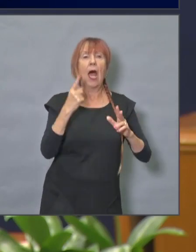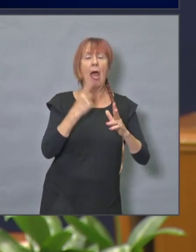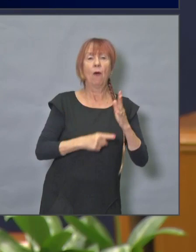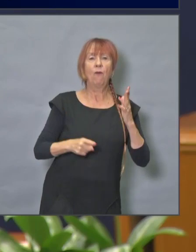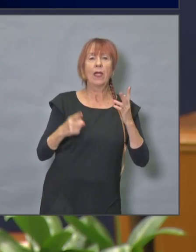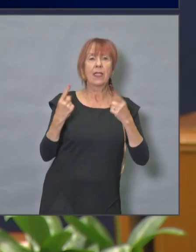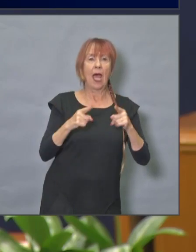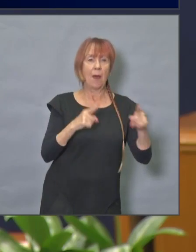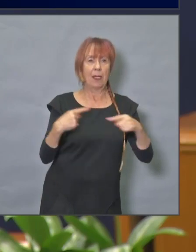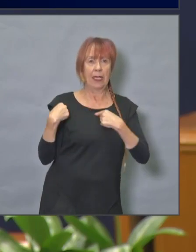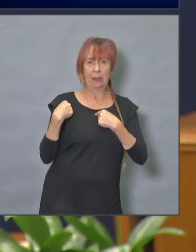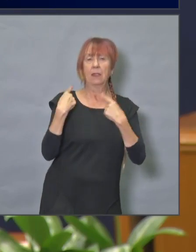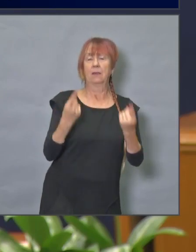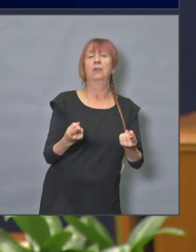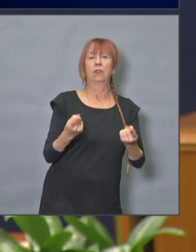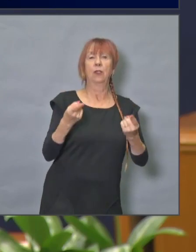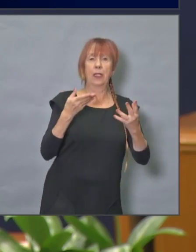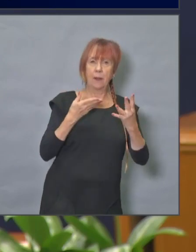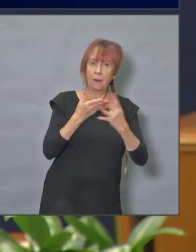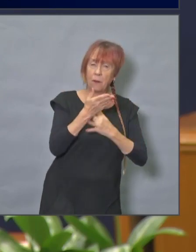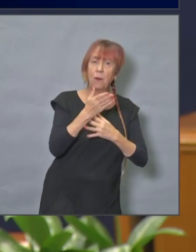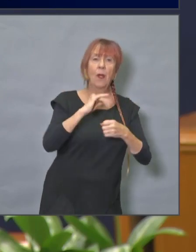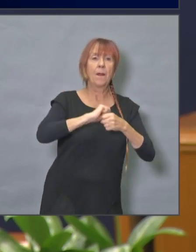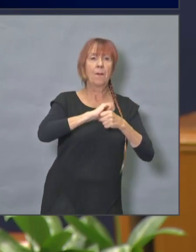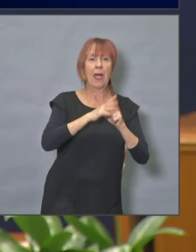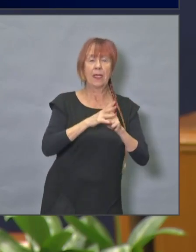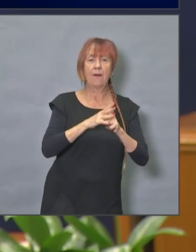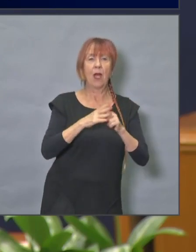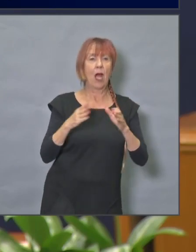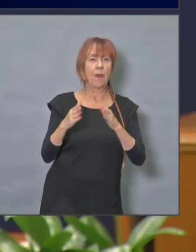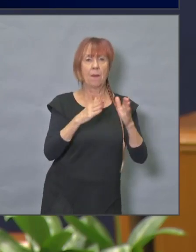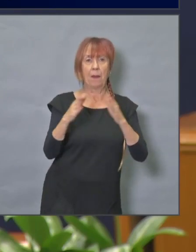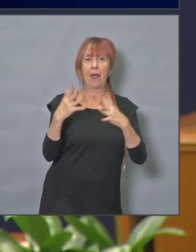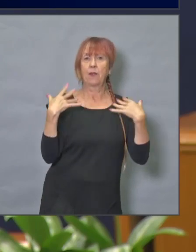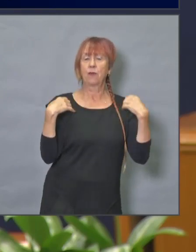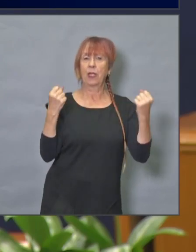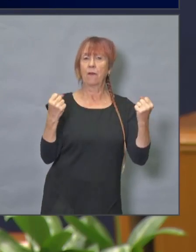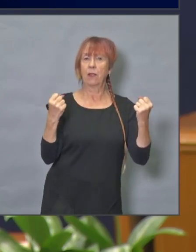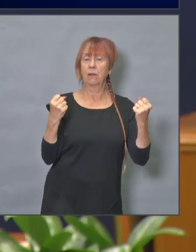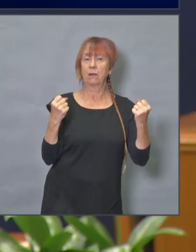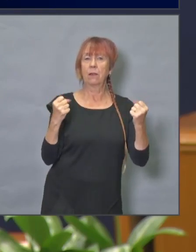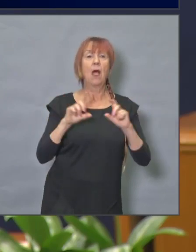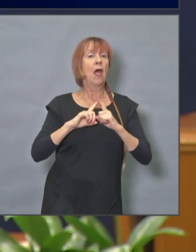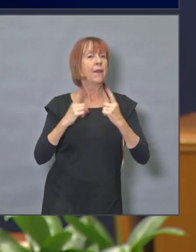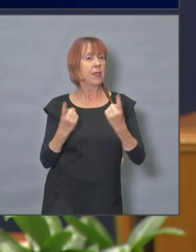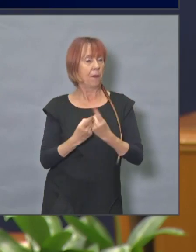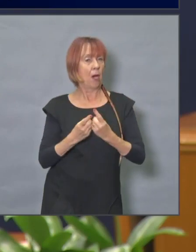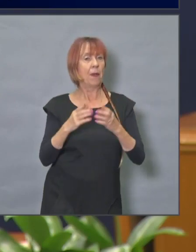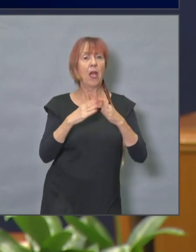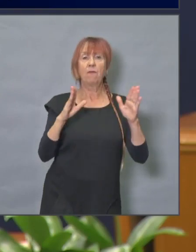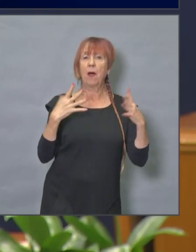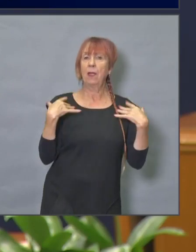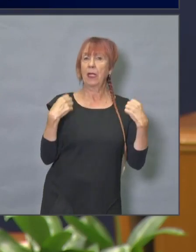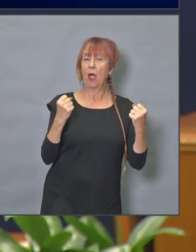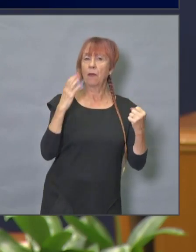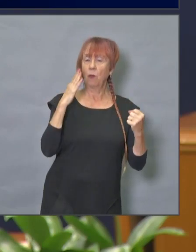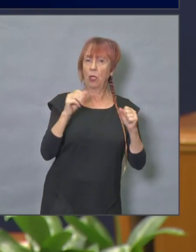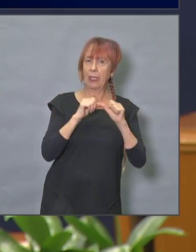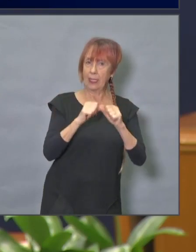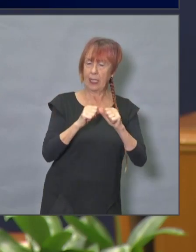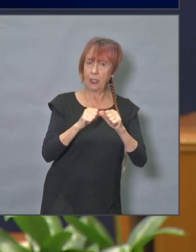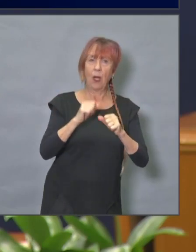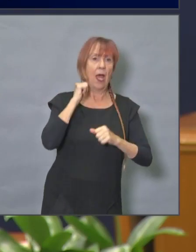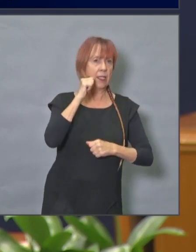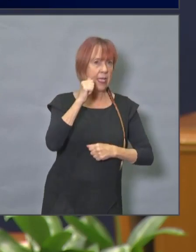this pandemic on our path to recovery. The Department of Public Health will continue to provide a daily media release with